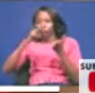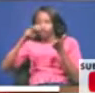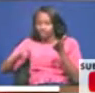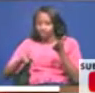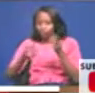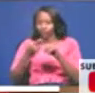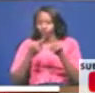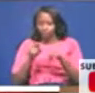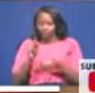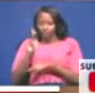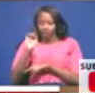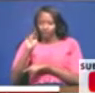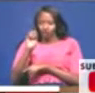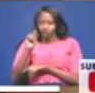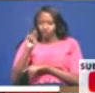have also received